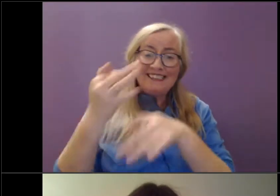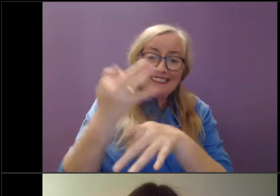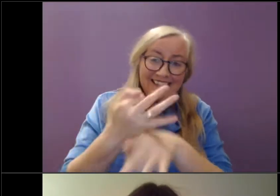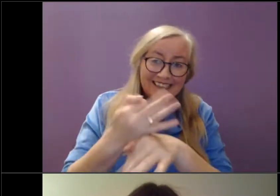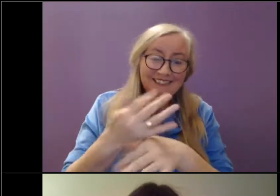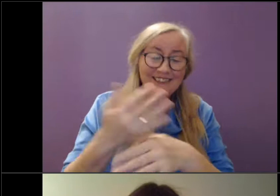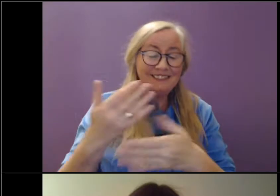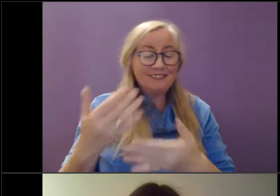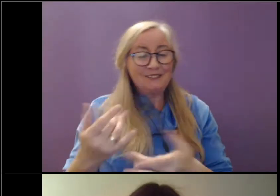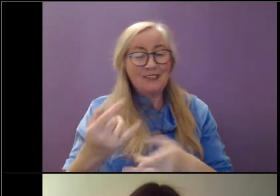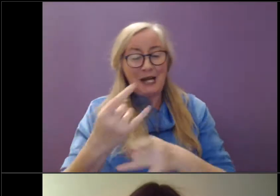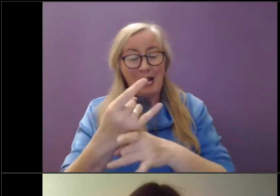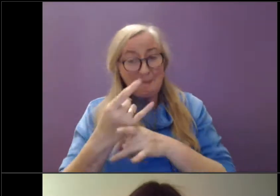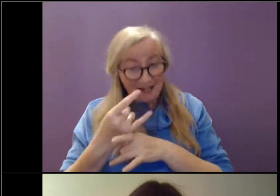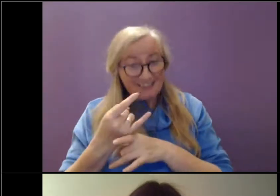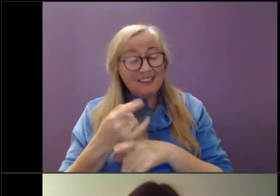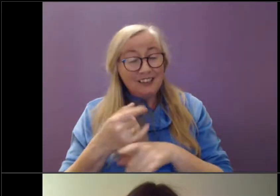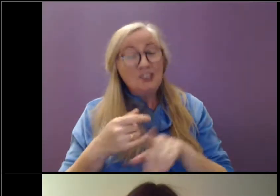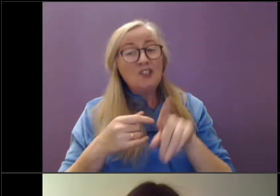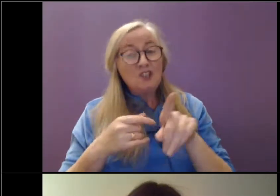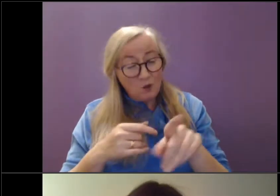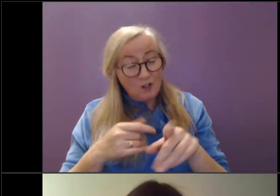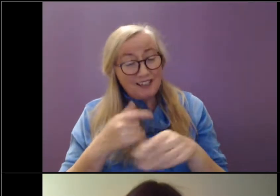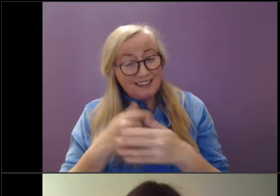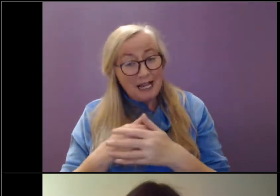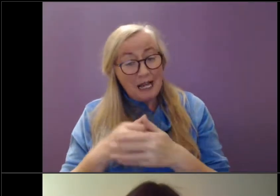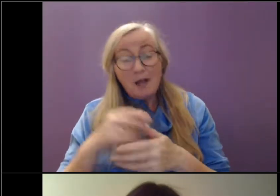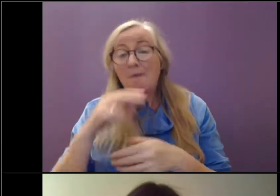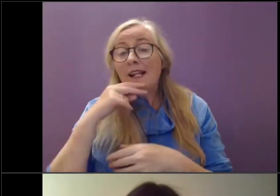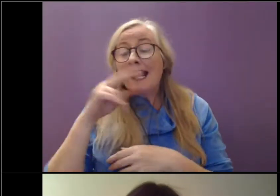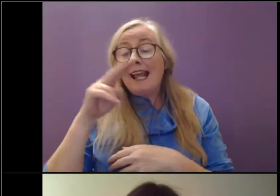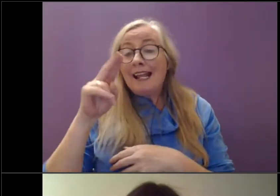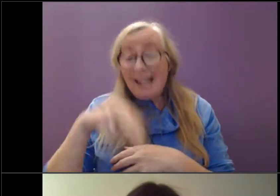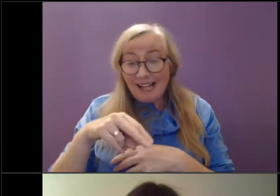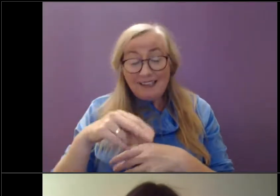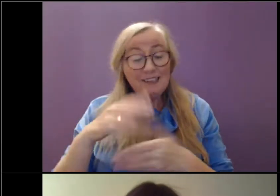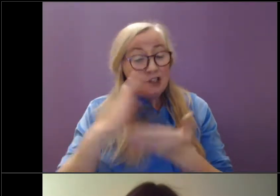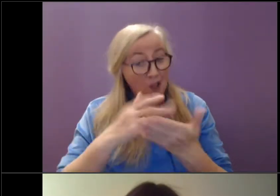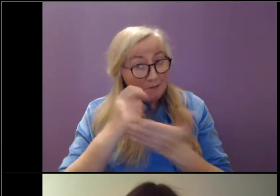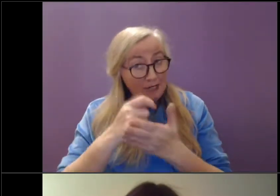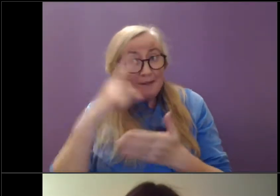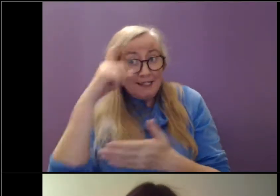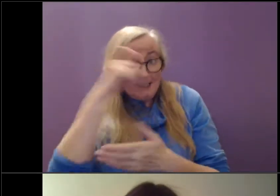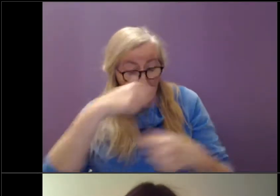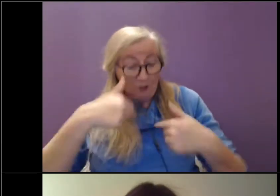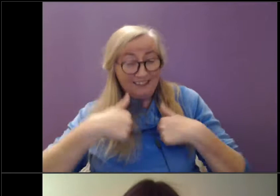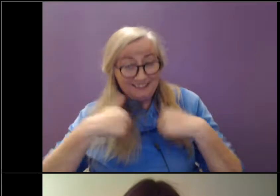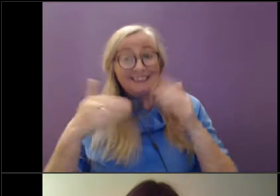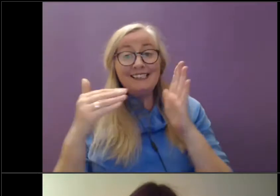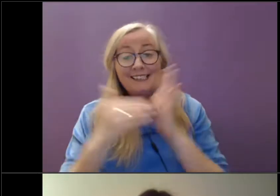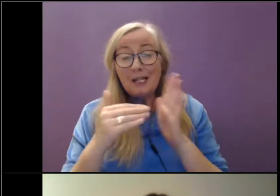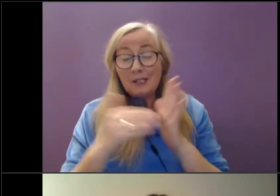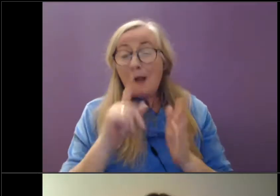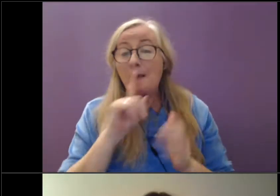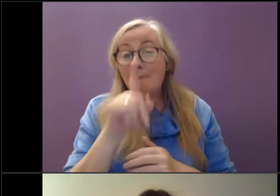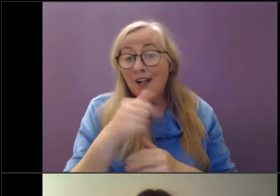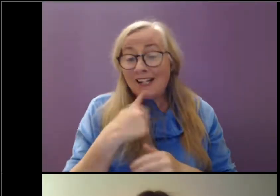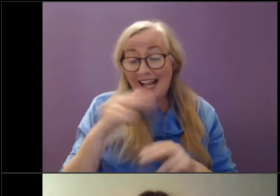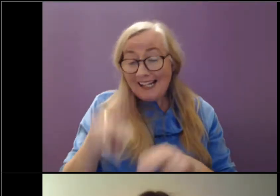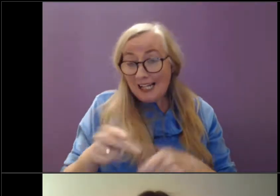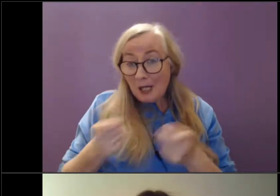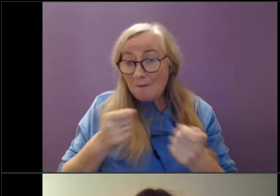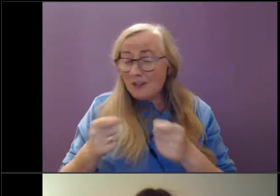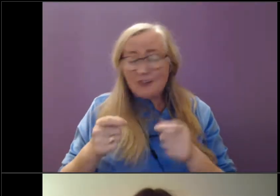you know, mom can manage. It can be difficult sometimes for mom, but mom can manage. So don't be too worried about